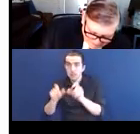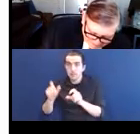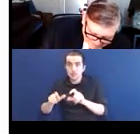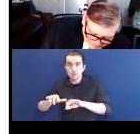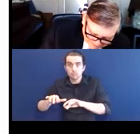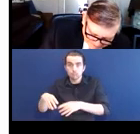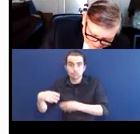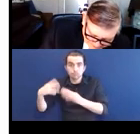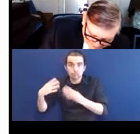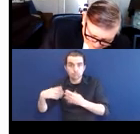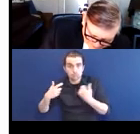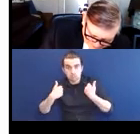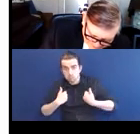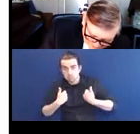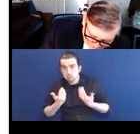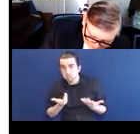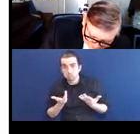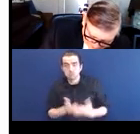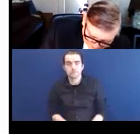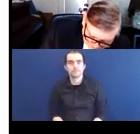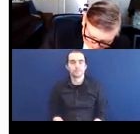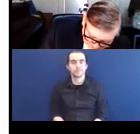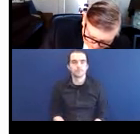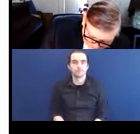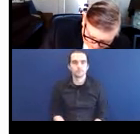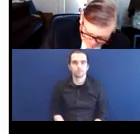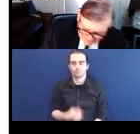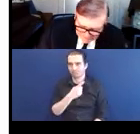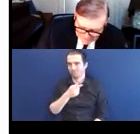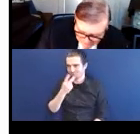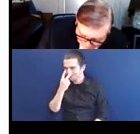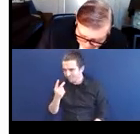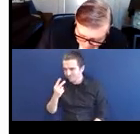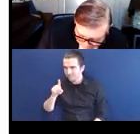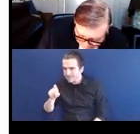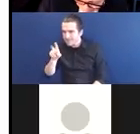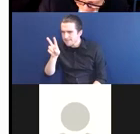So Laurie, our friend Laurie, says extra barriers, not just being poor.